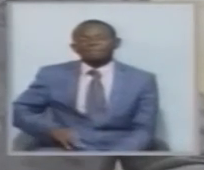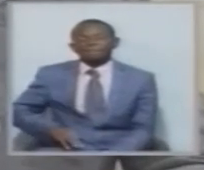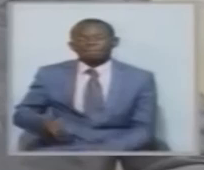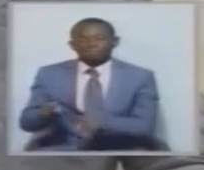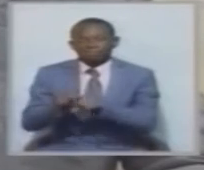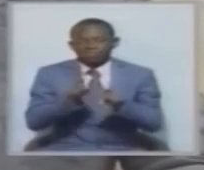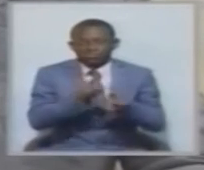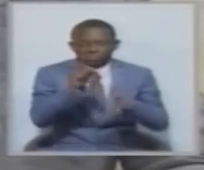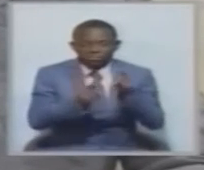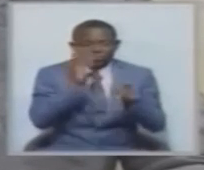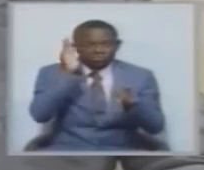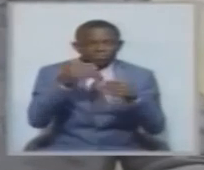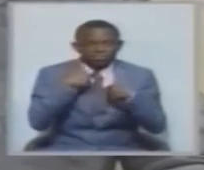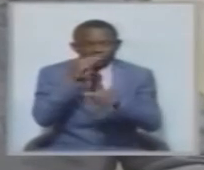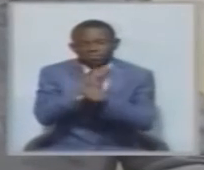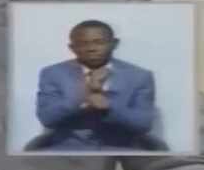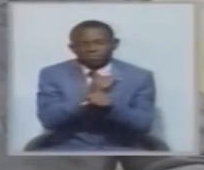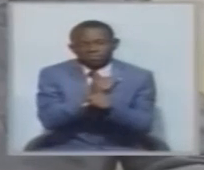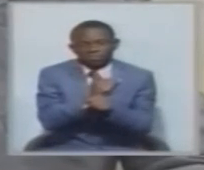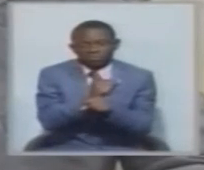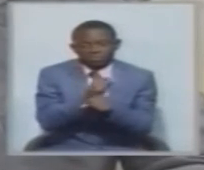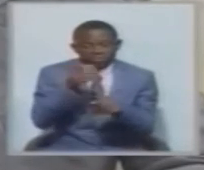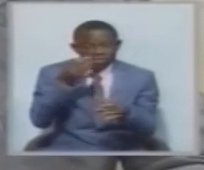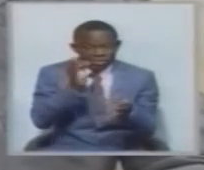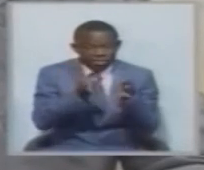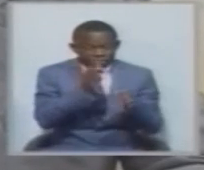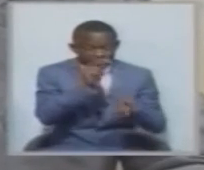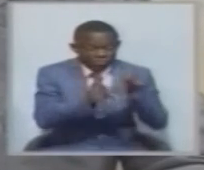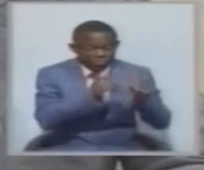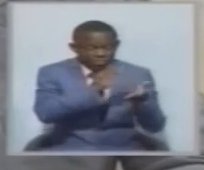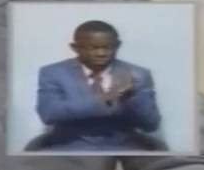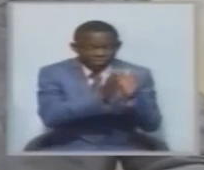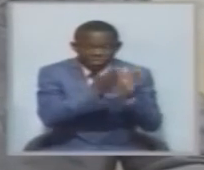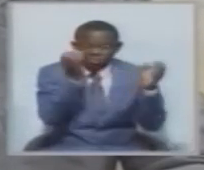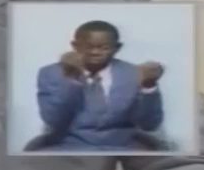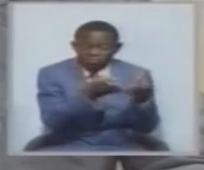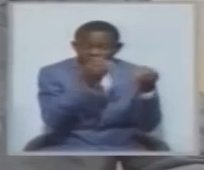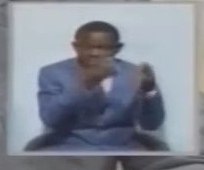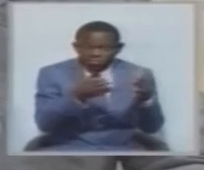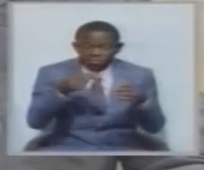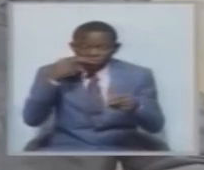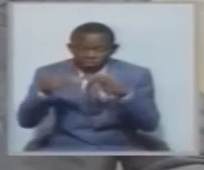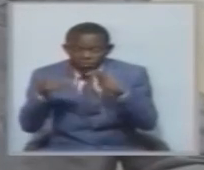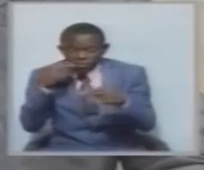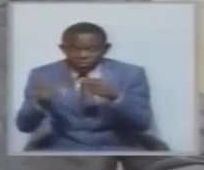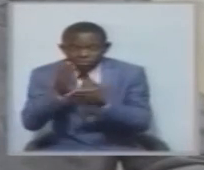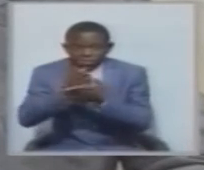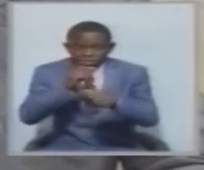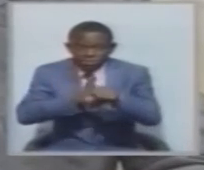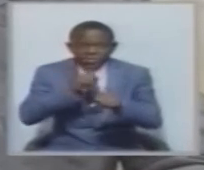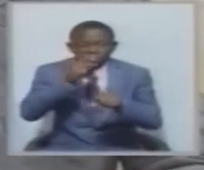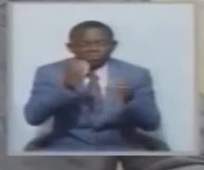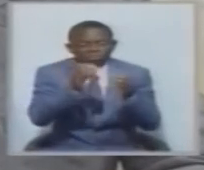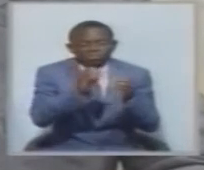hotels, sometimes you need an extra hand to help you to deal with a number of clients that will be coming in.